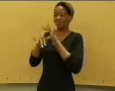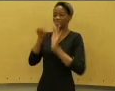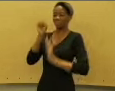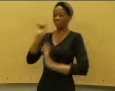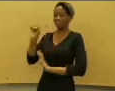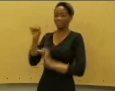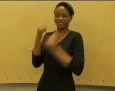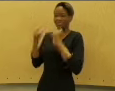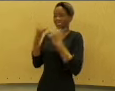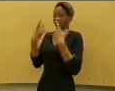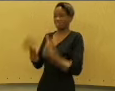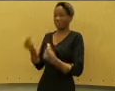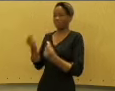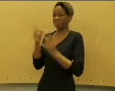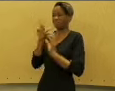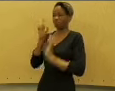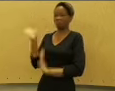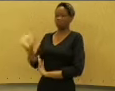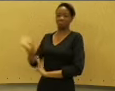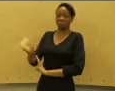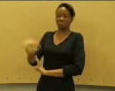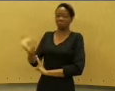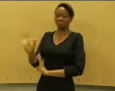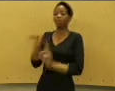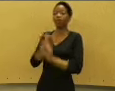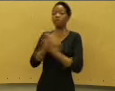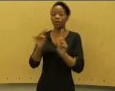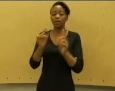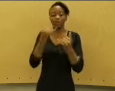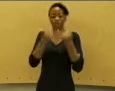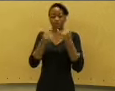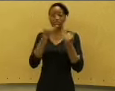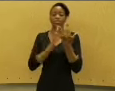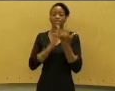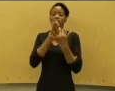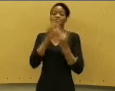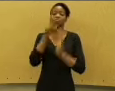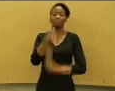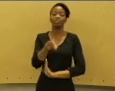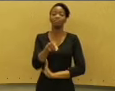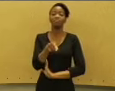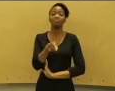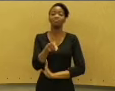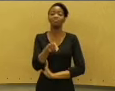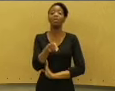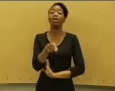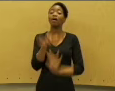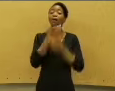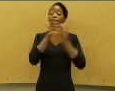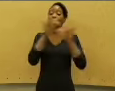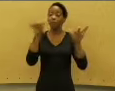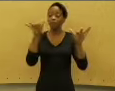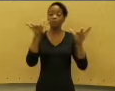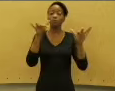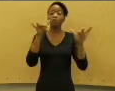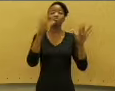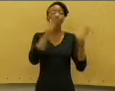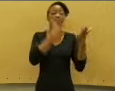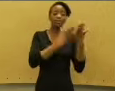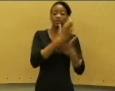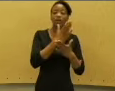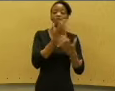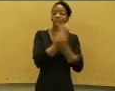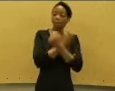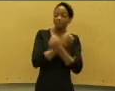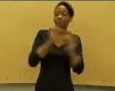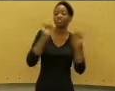know. Make sex accessible, but also give people the rights or allow people the freedom to